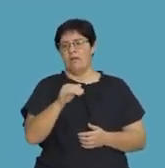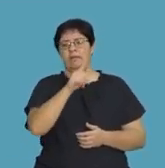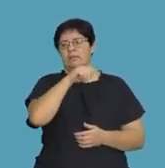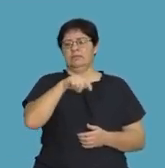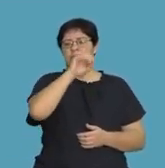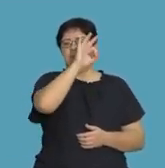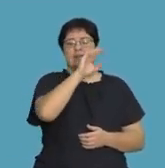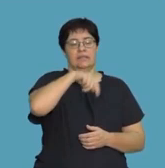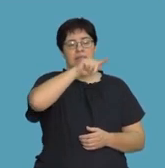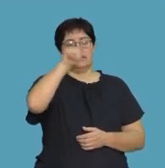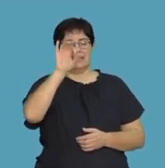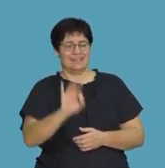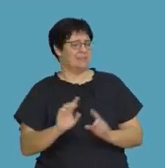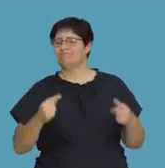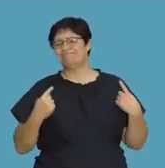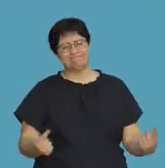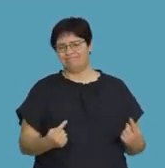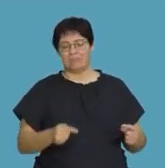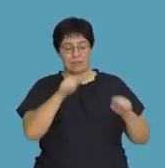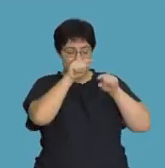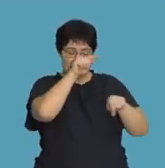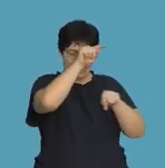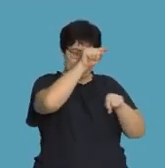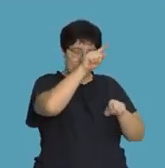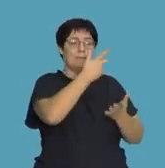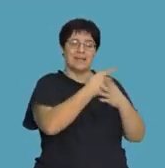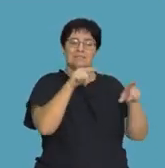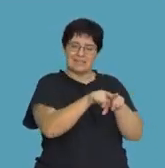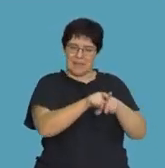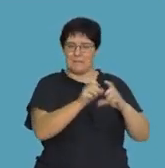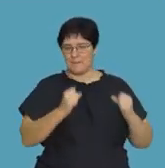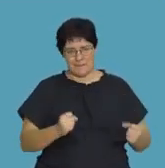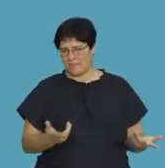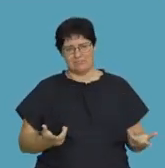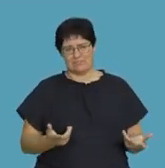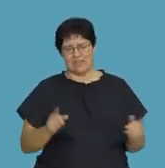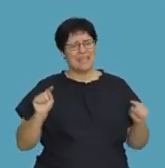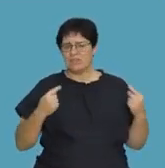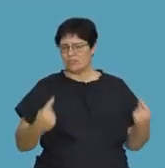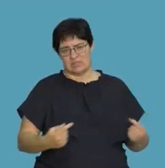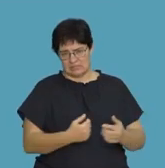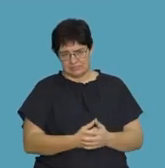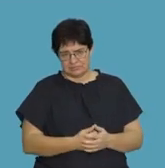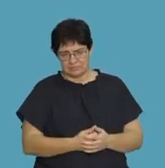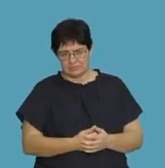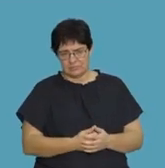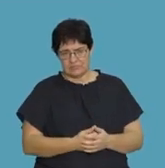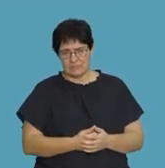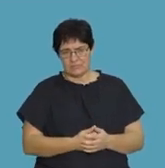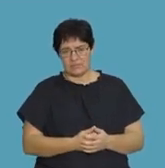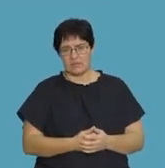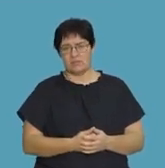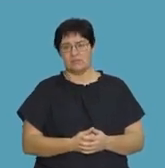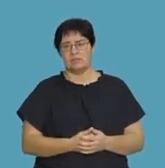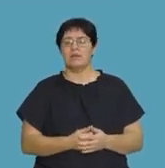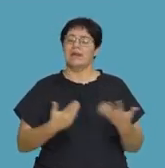the cube root of 3, and then you want to say you are dividing what is inside the exponents. Please do not do that. Inside the sets, I